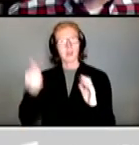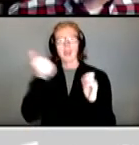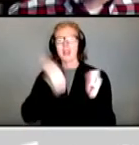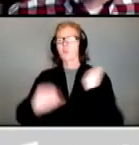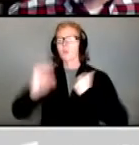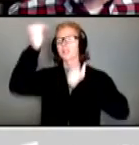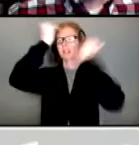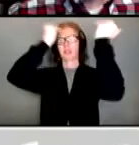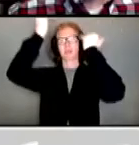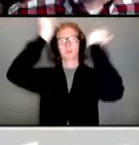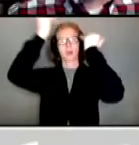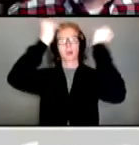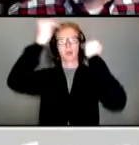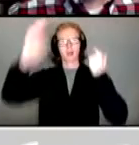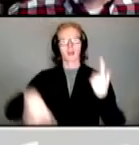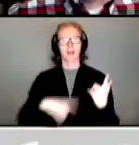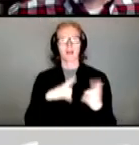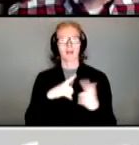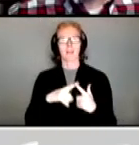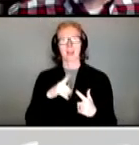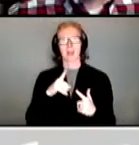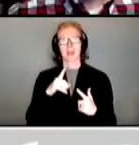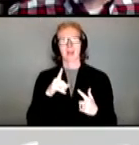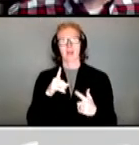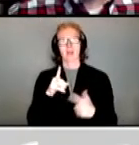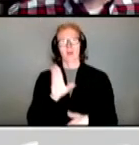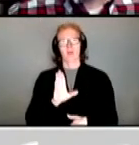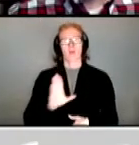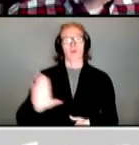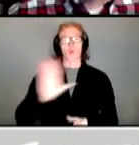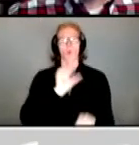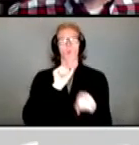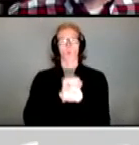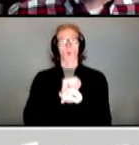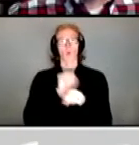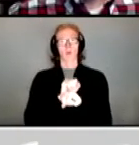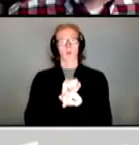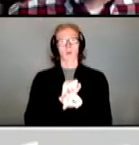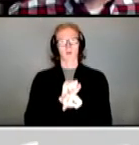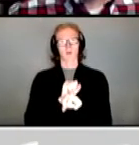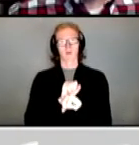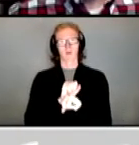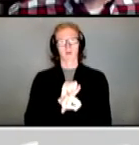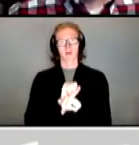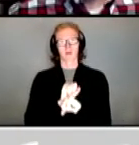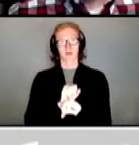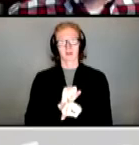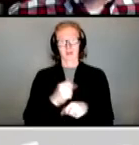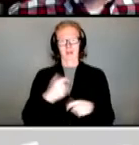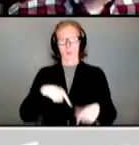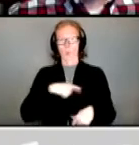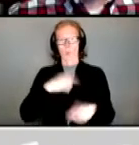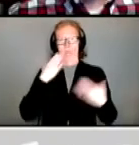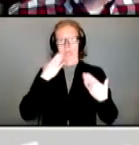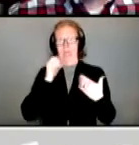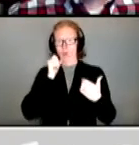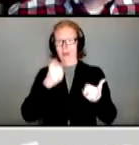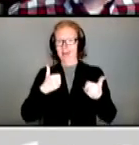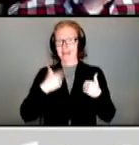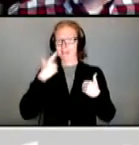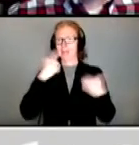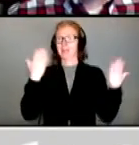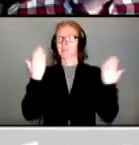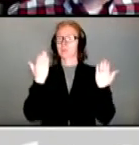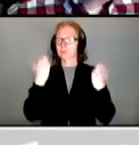knowledgeable of what you do inside your work. What we don't have as the